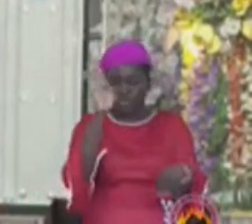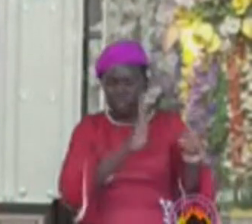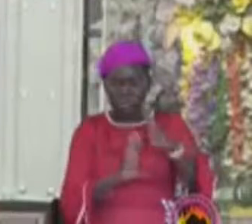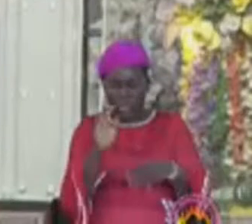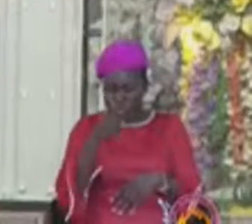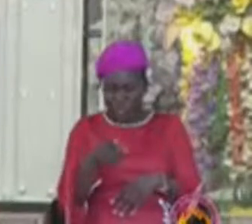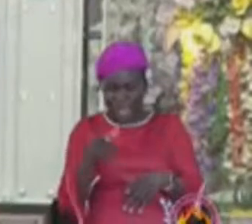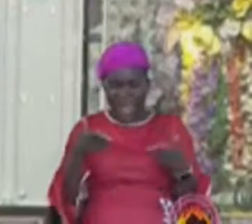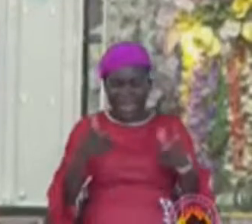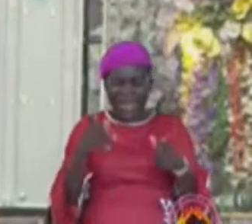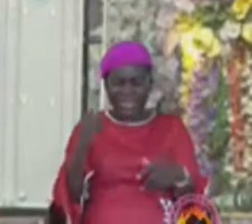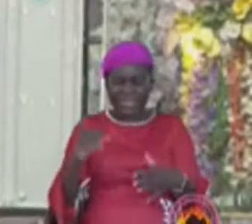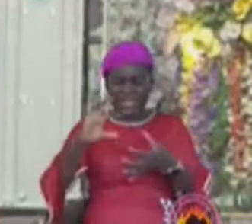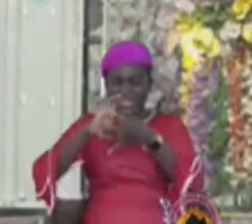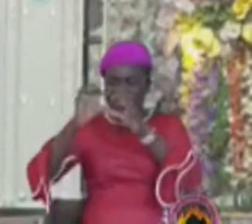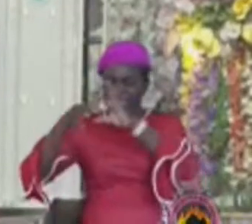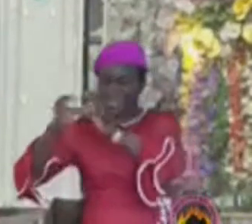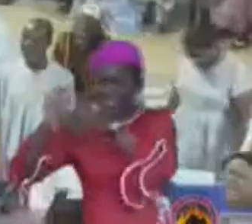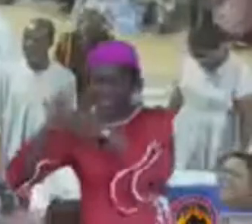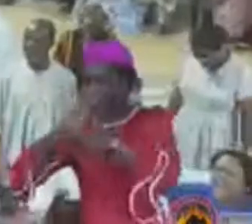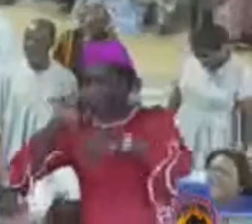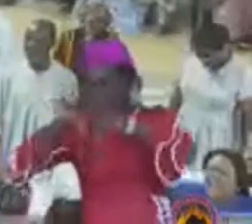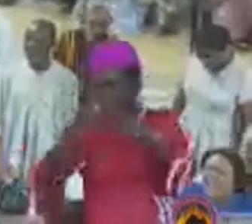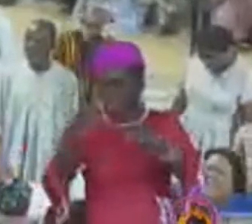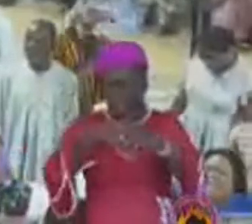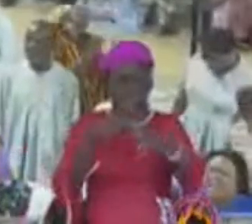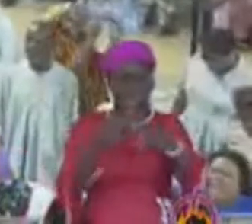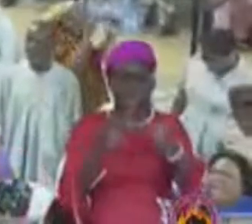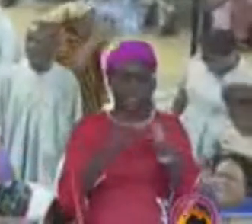those chains be broken now in the name of